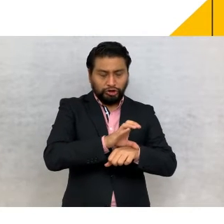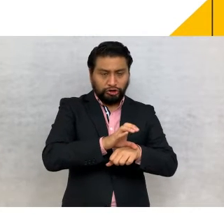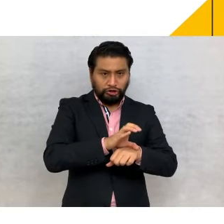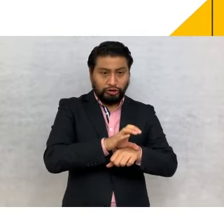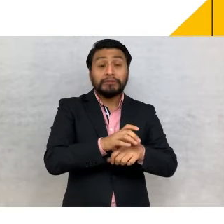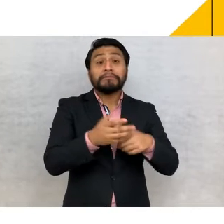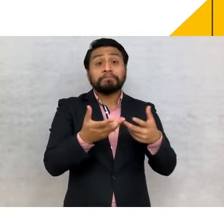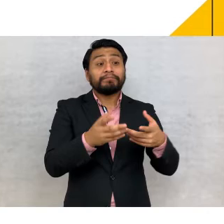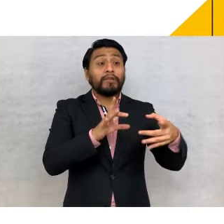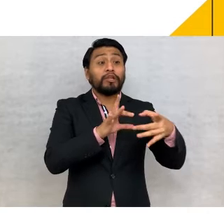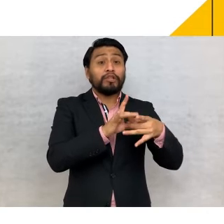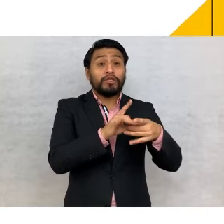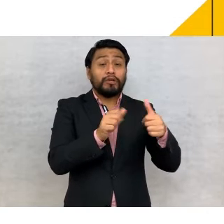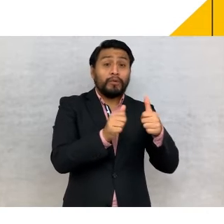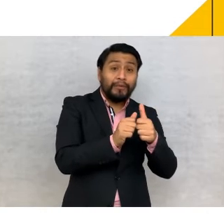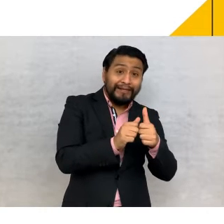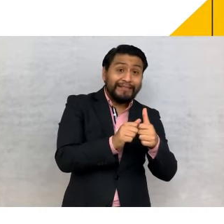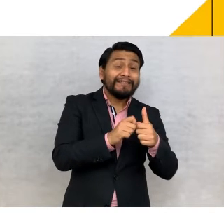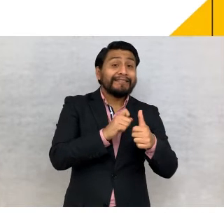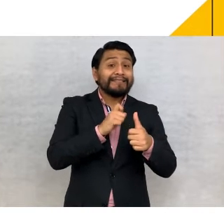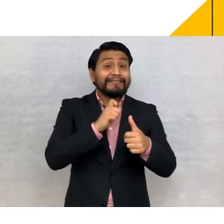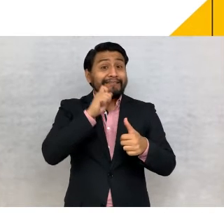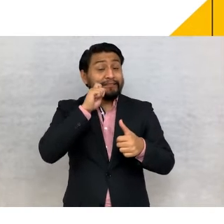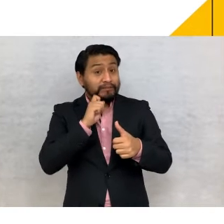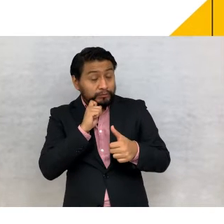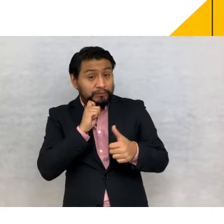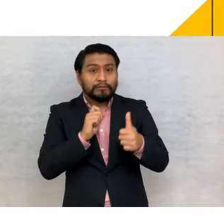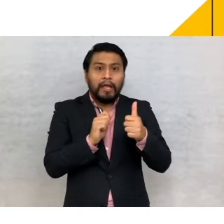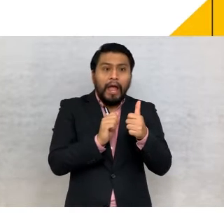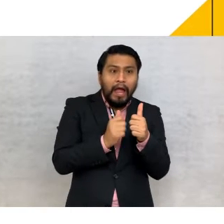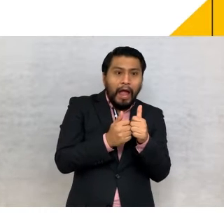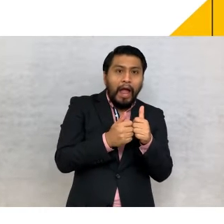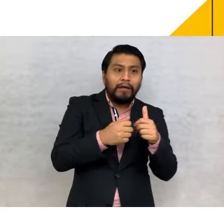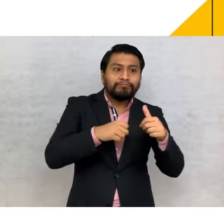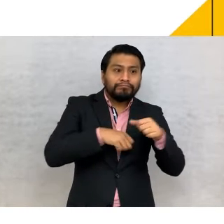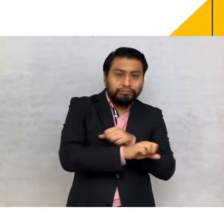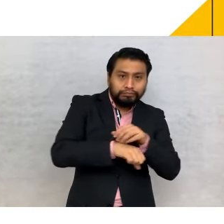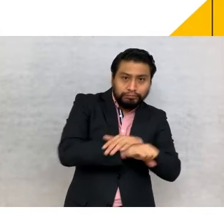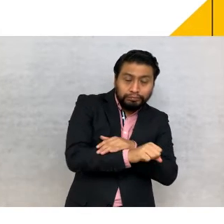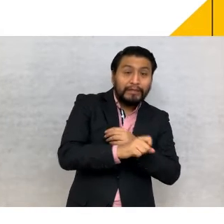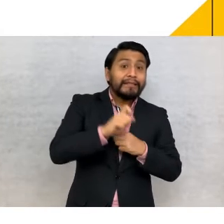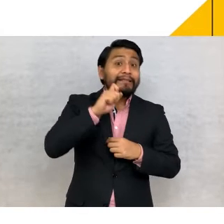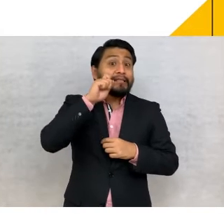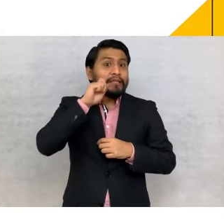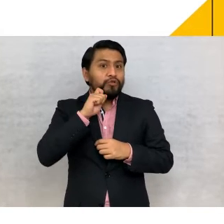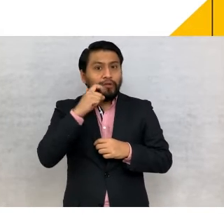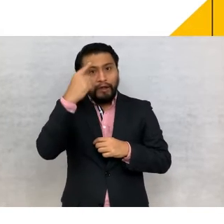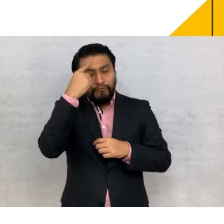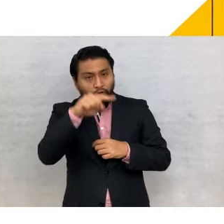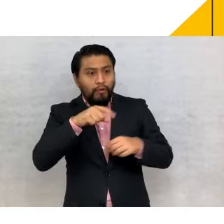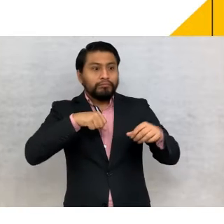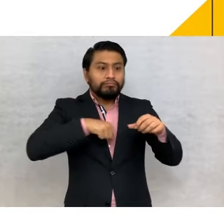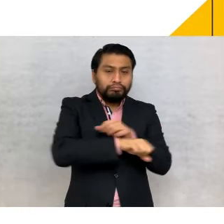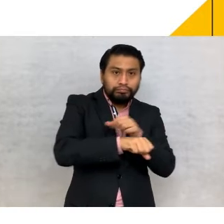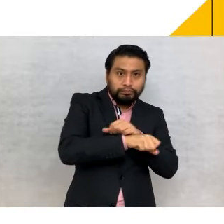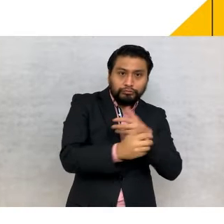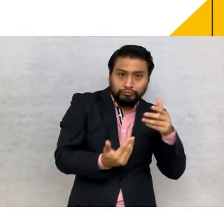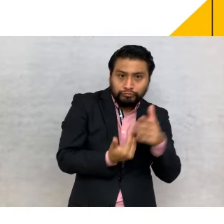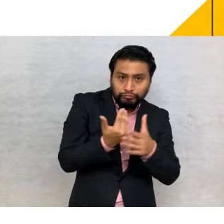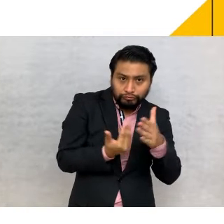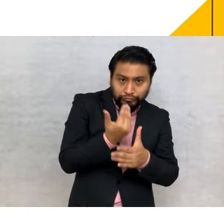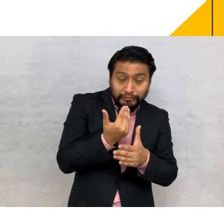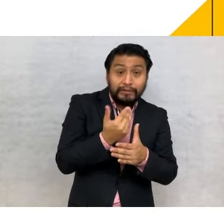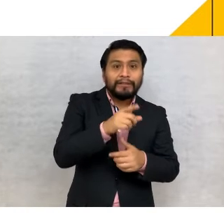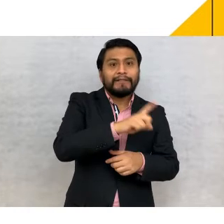the union between sexuality and procreation, sexuality for procreation, has